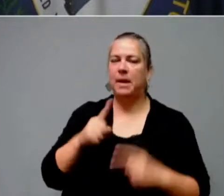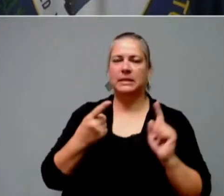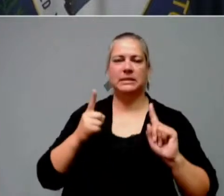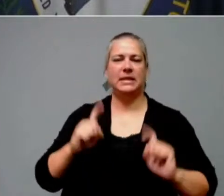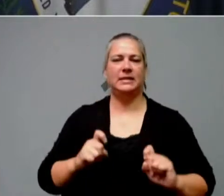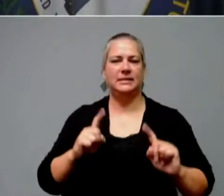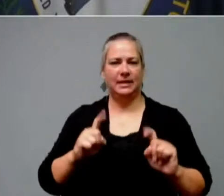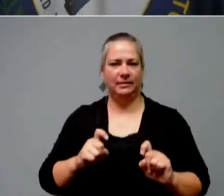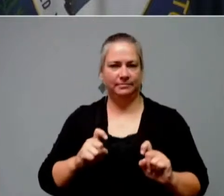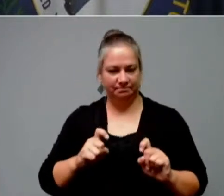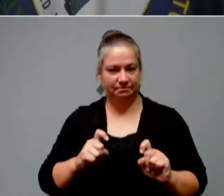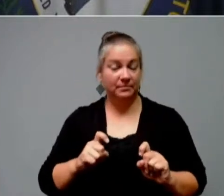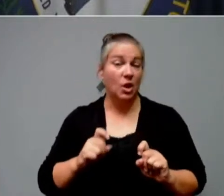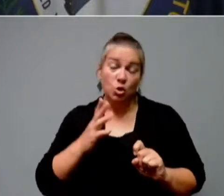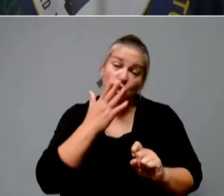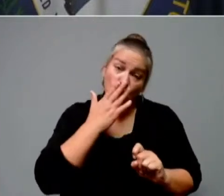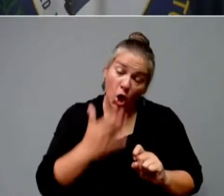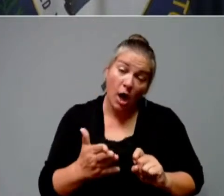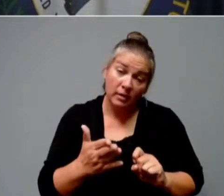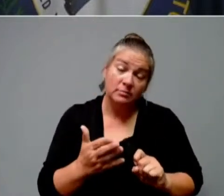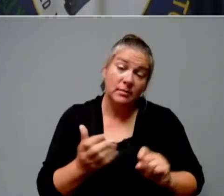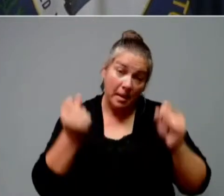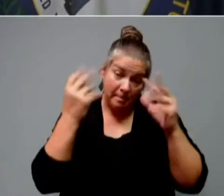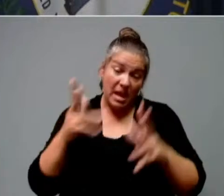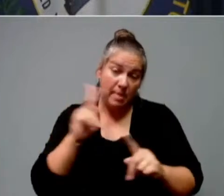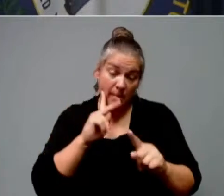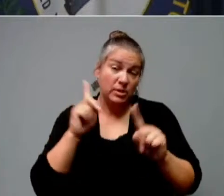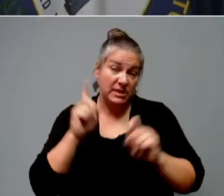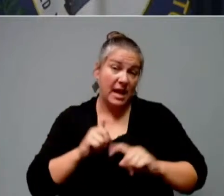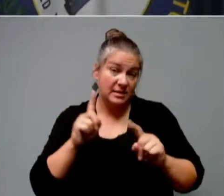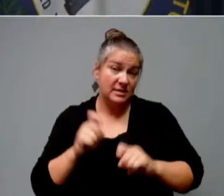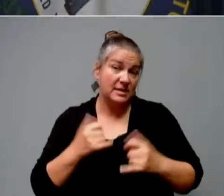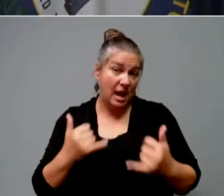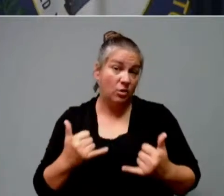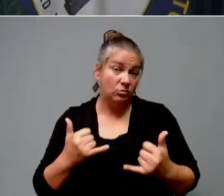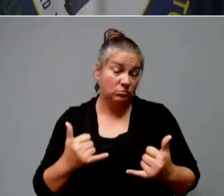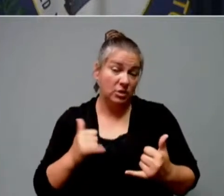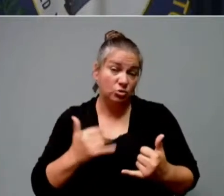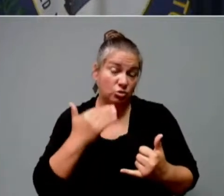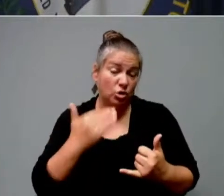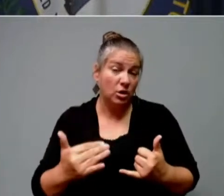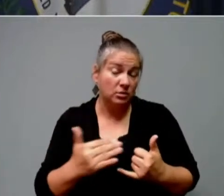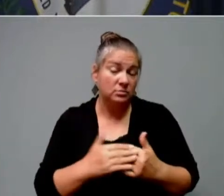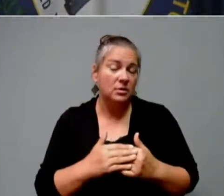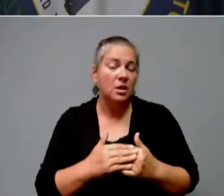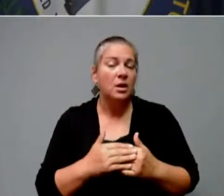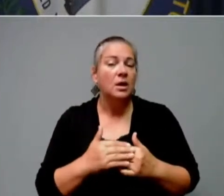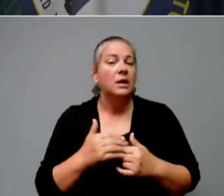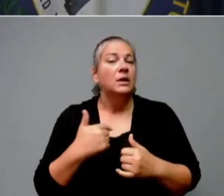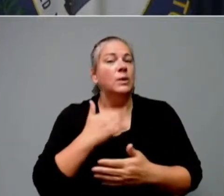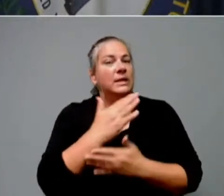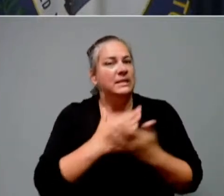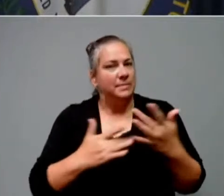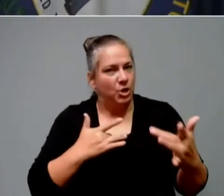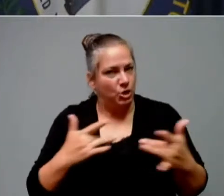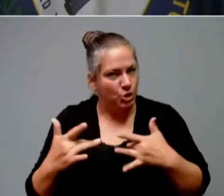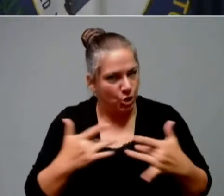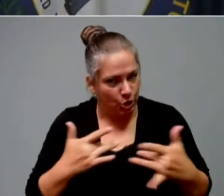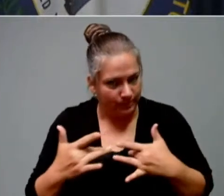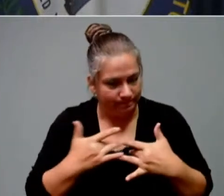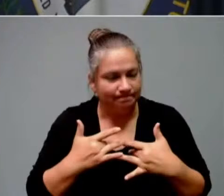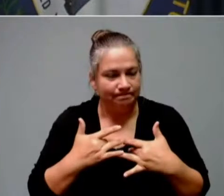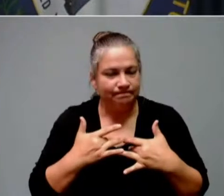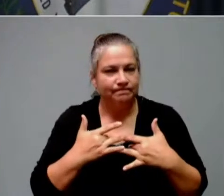that more people are looking to get tested now. We have some concerns that the rules